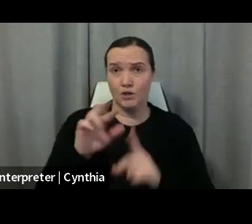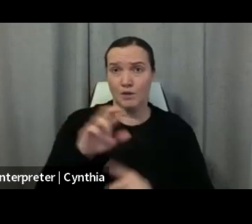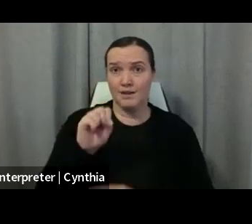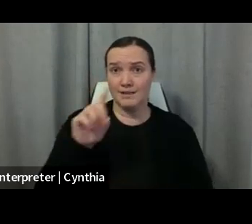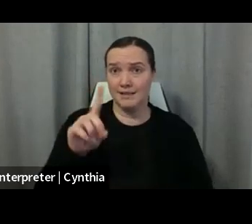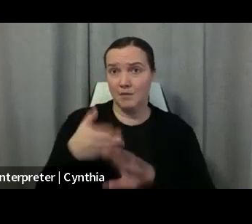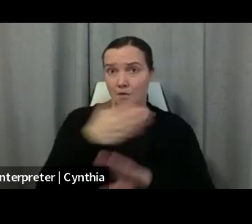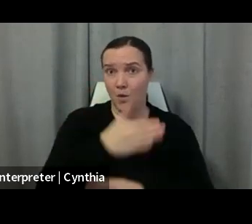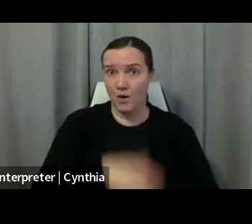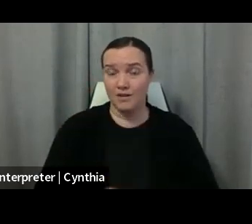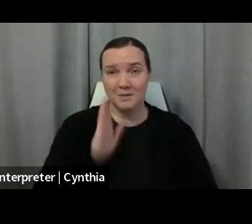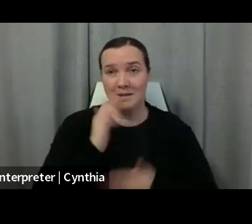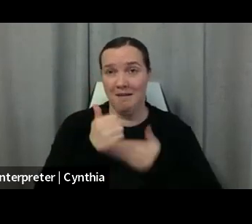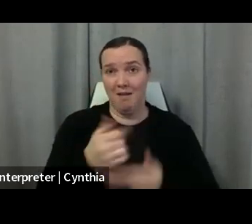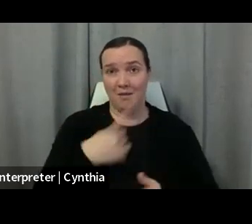Hi.